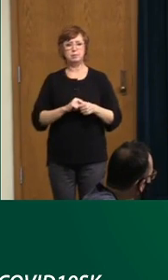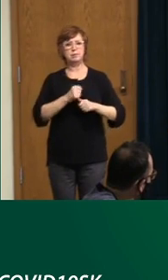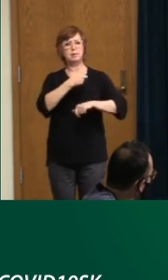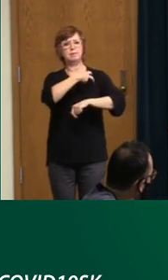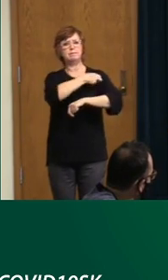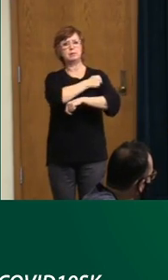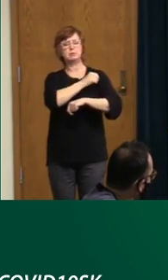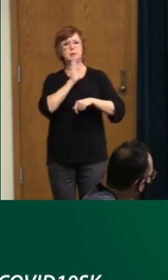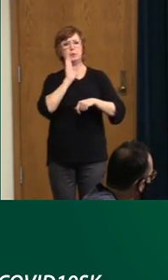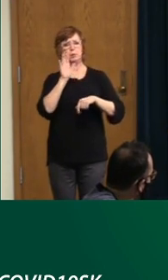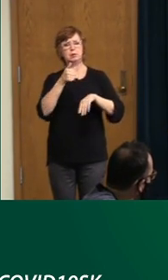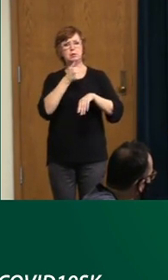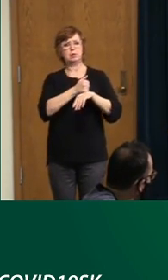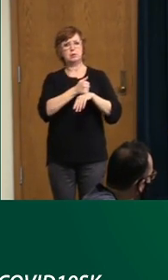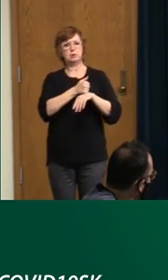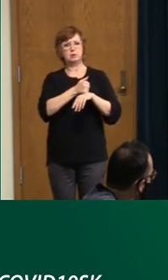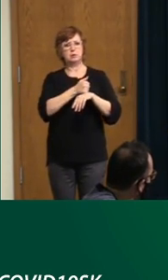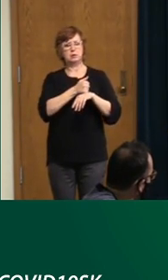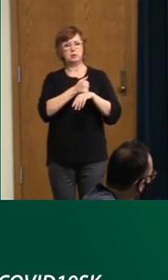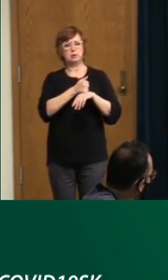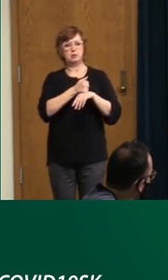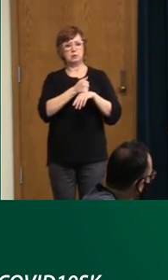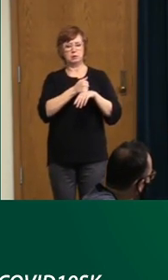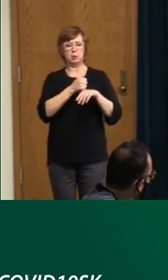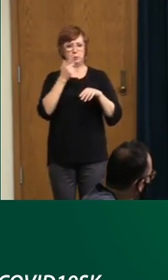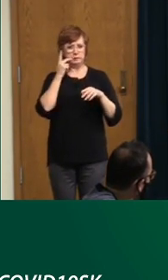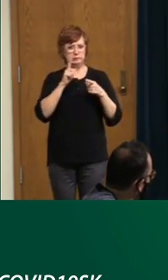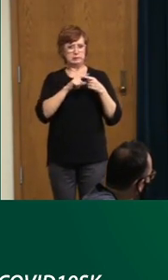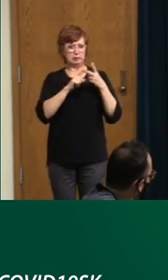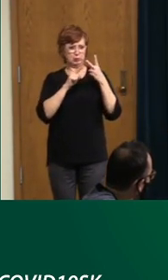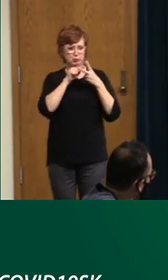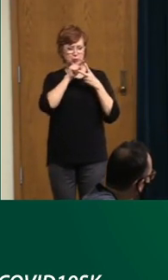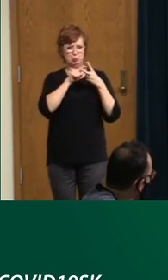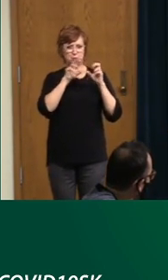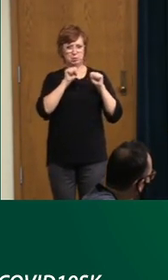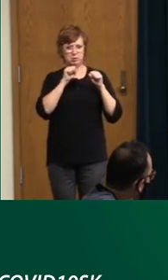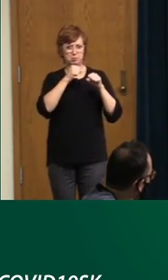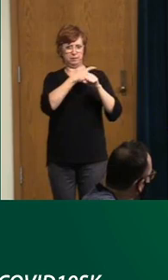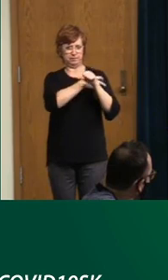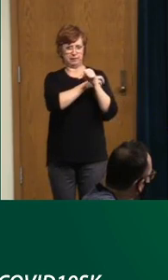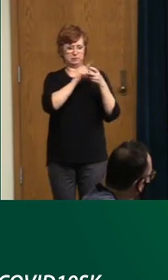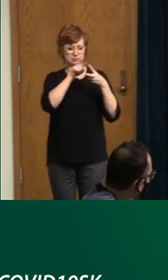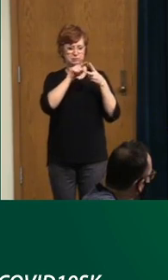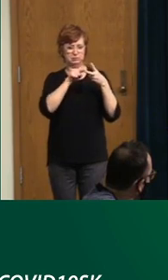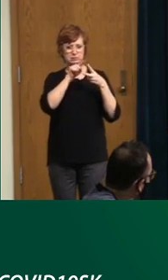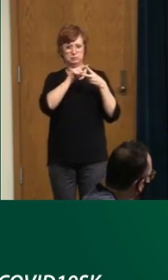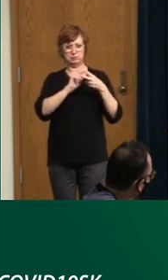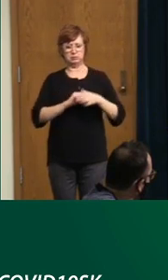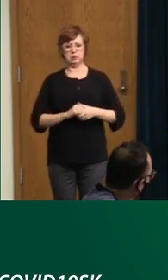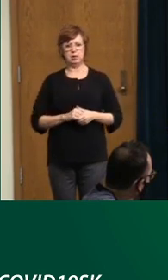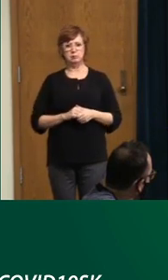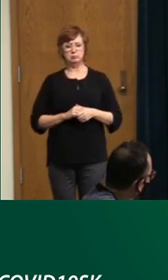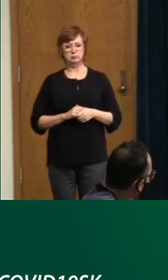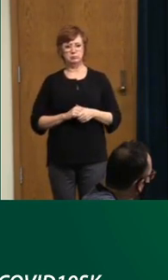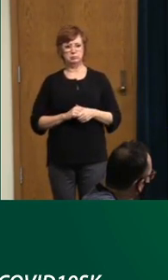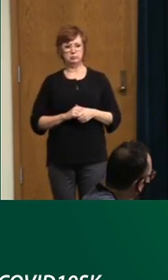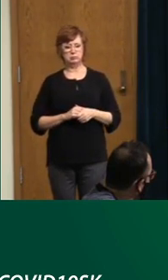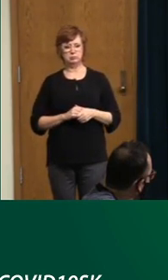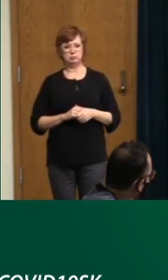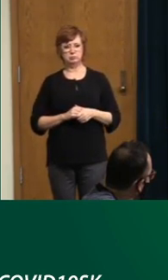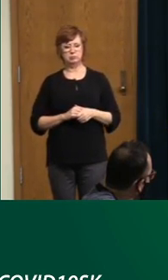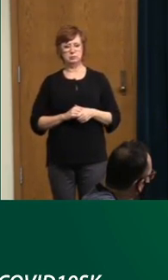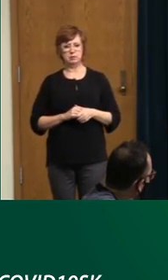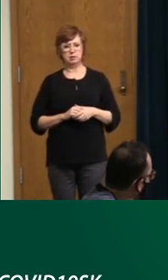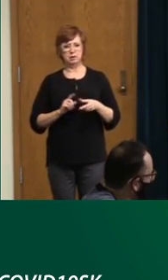be, is getting more and more clear. We already know that there may be vaccine available, a limited amount available